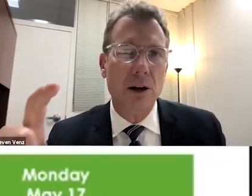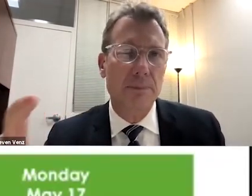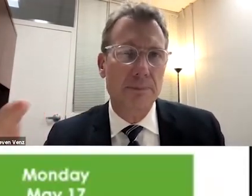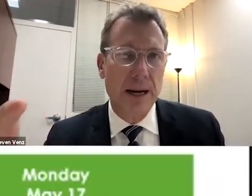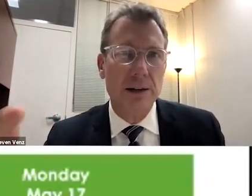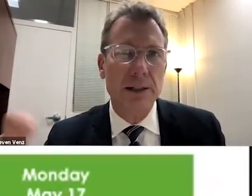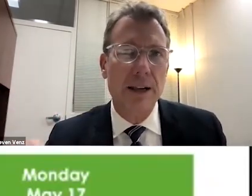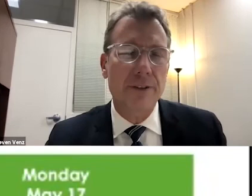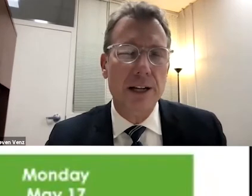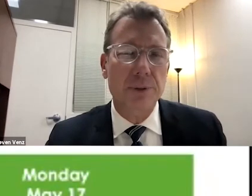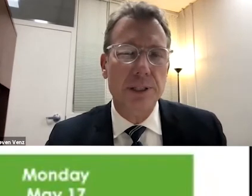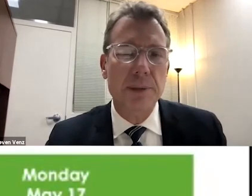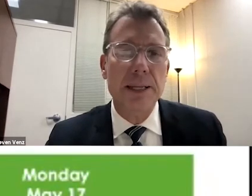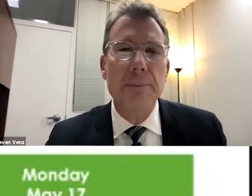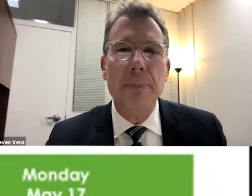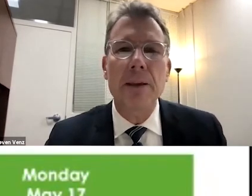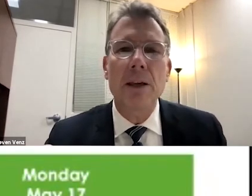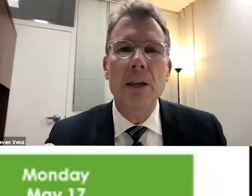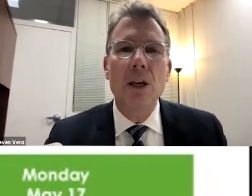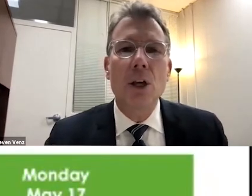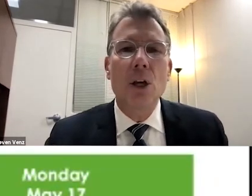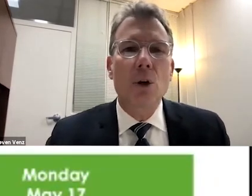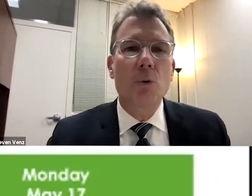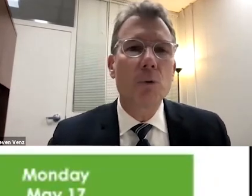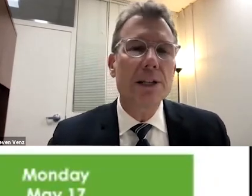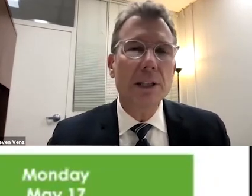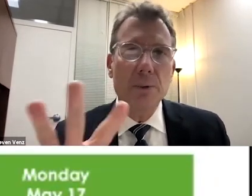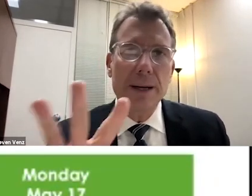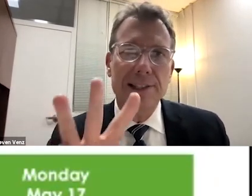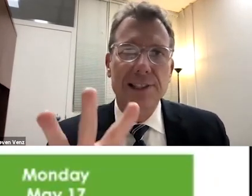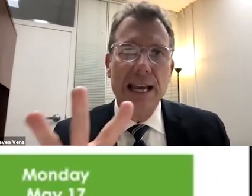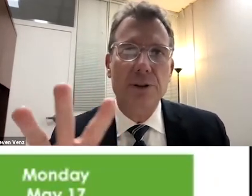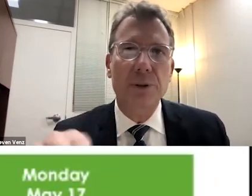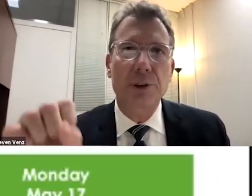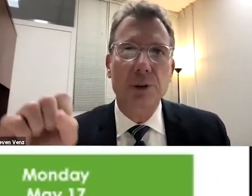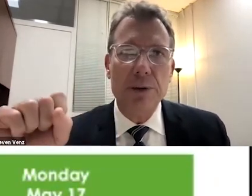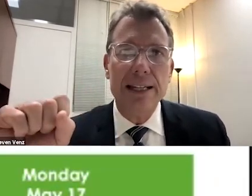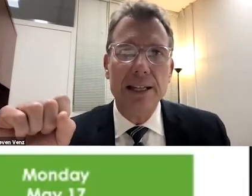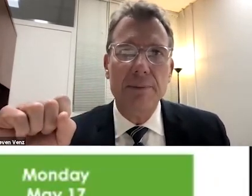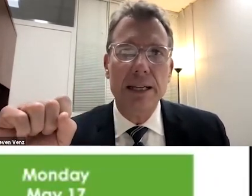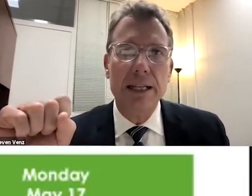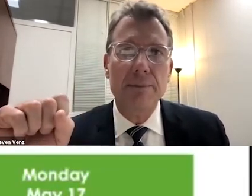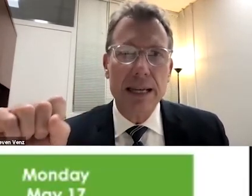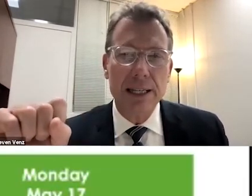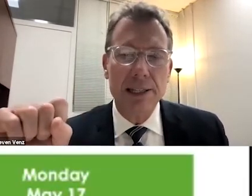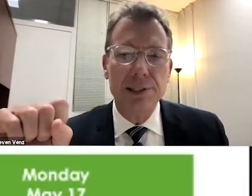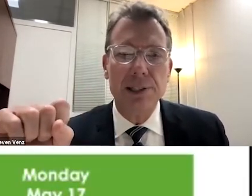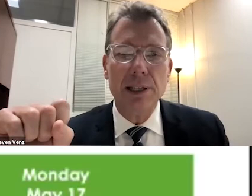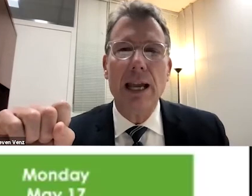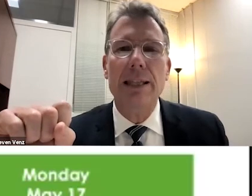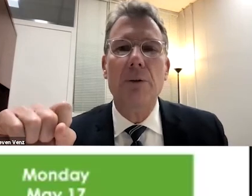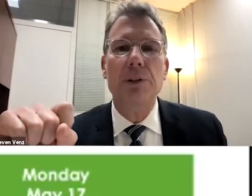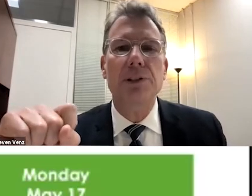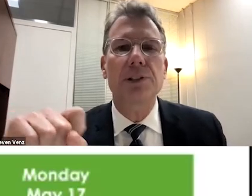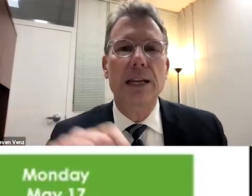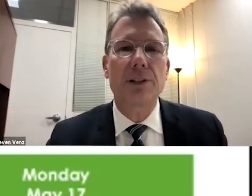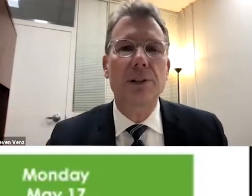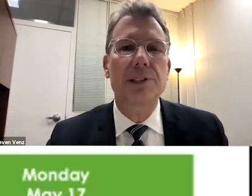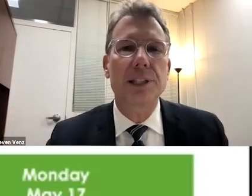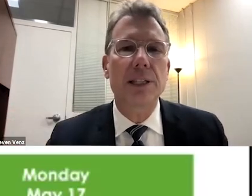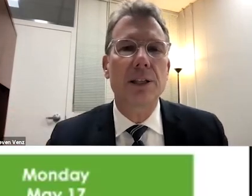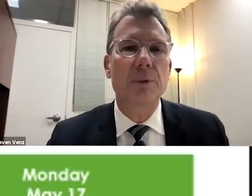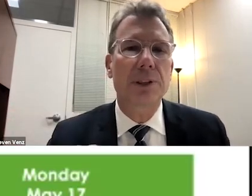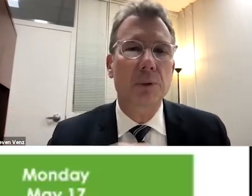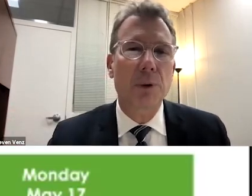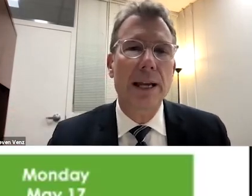at our parent advisory committee, originally we had scheduled 3 committee meetings, and that was, as you